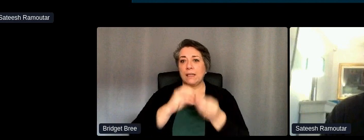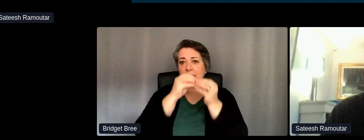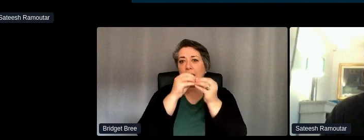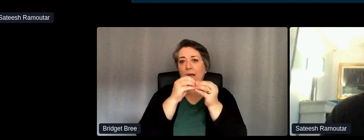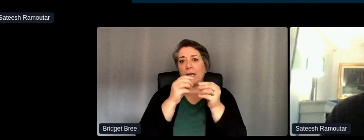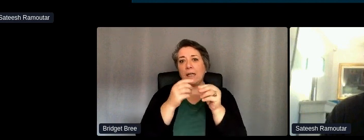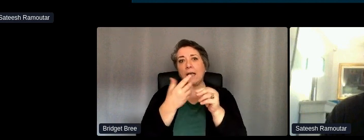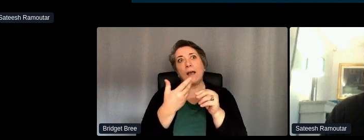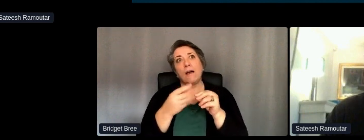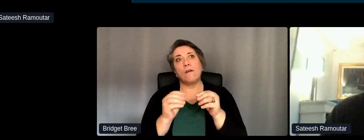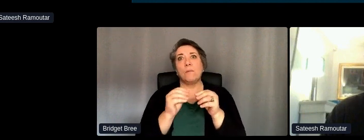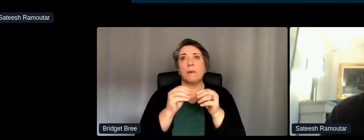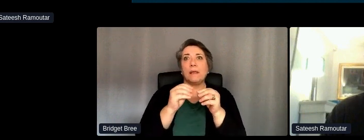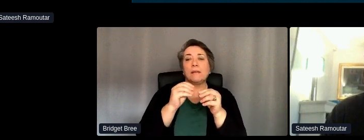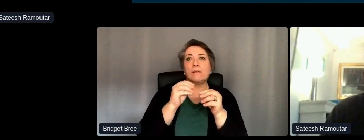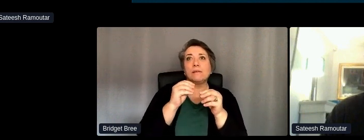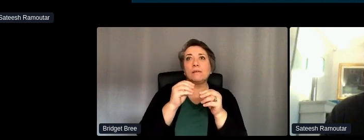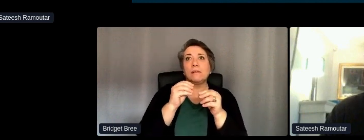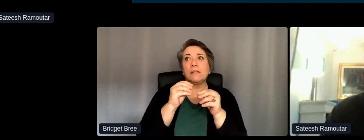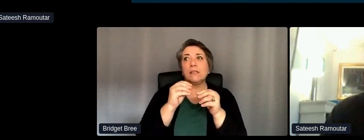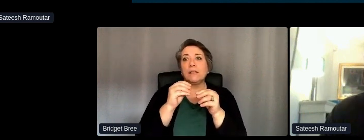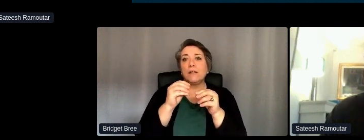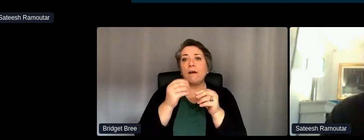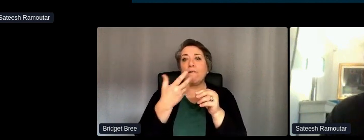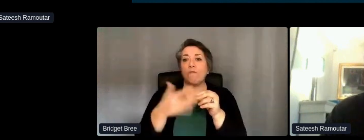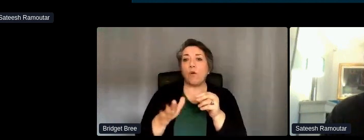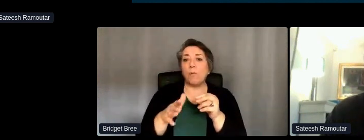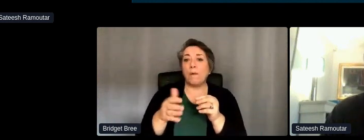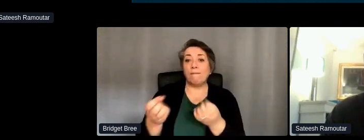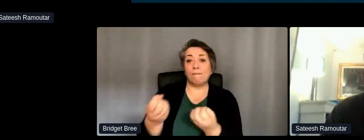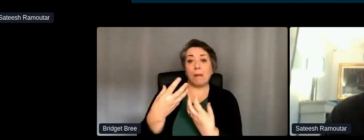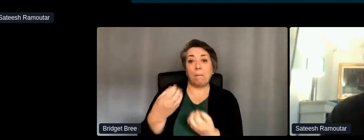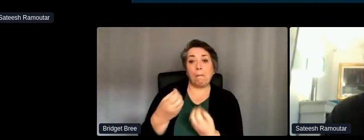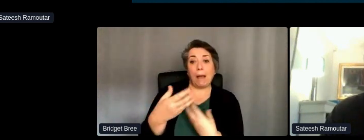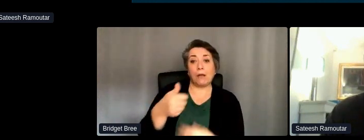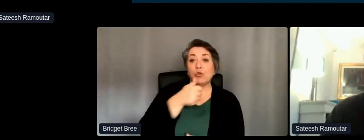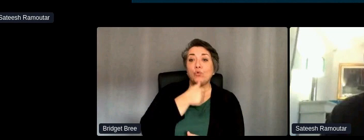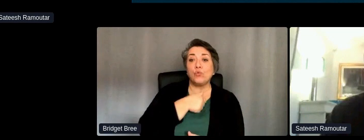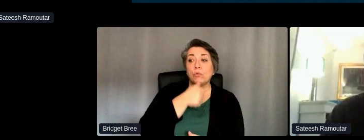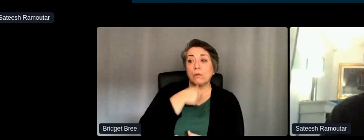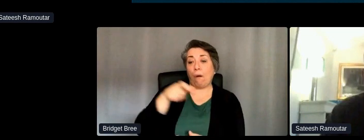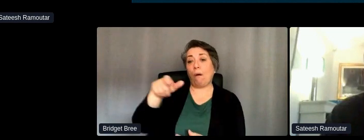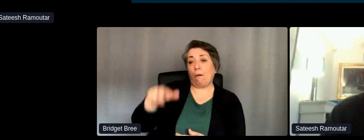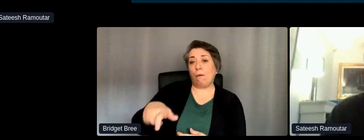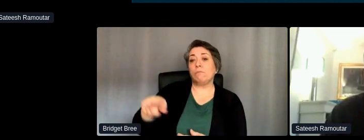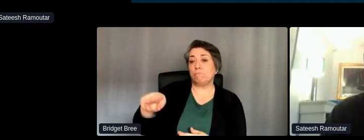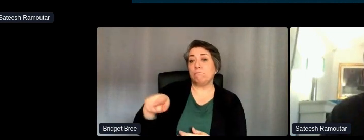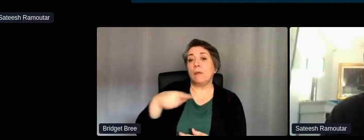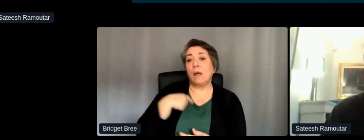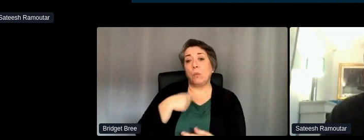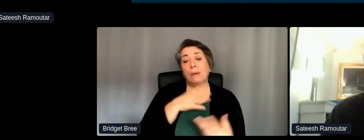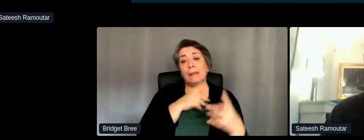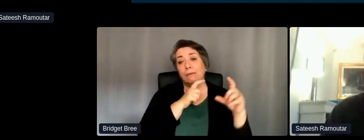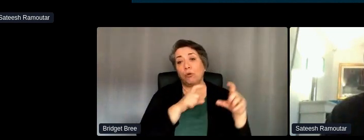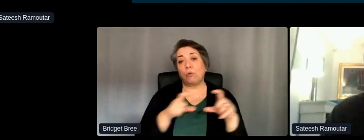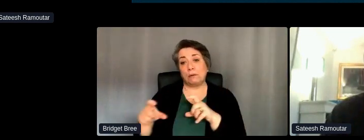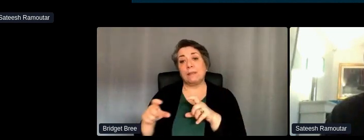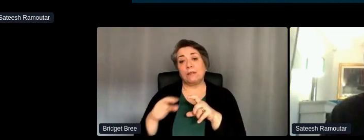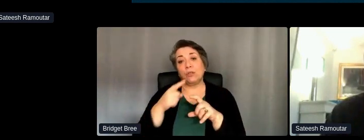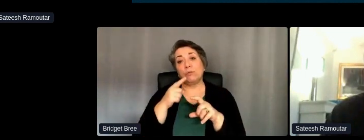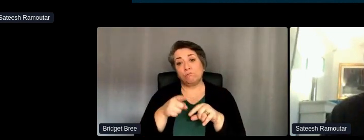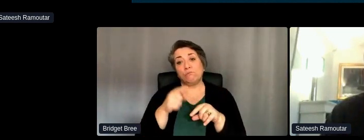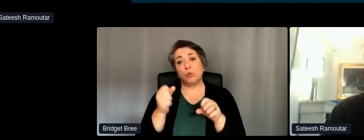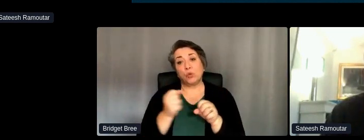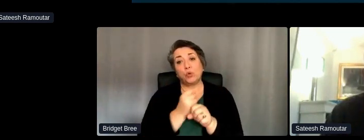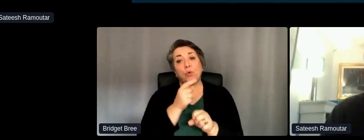specific user feedback, and it's something that we do and we continue to do on a regular basis.